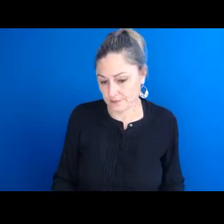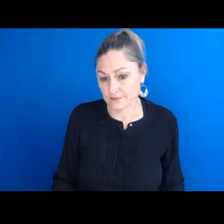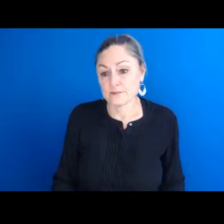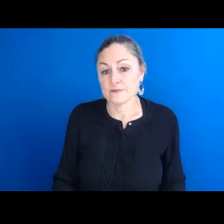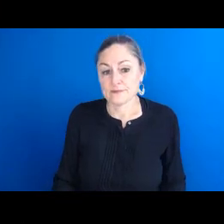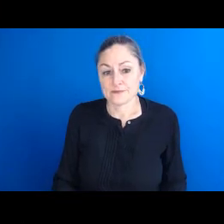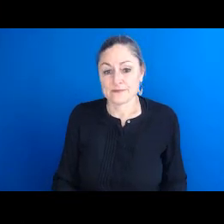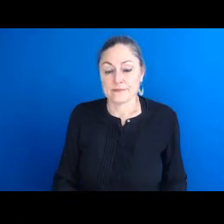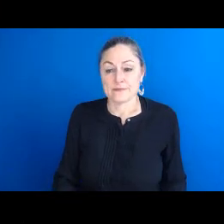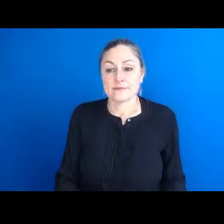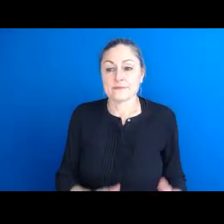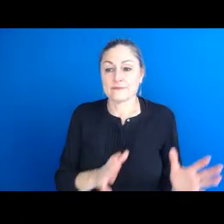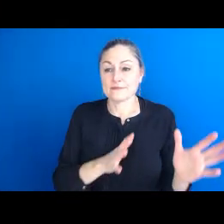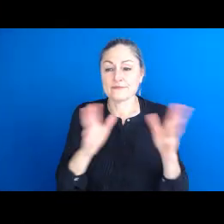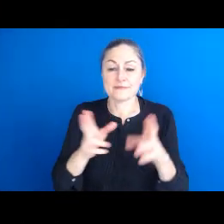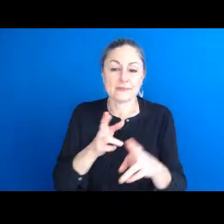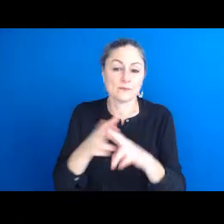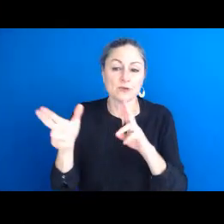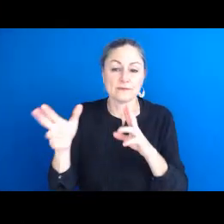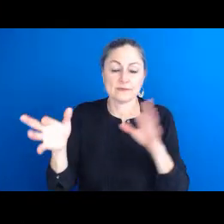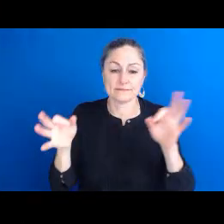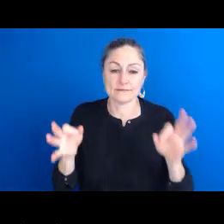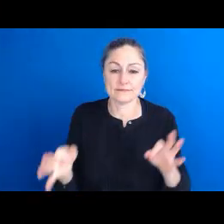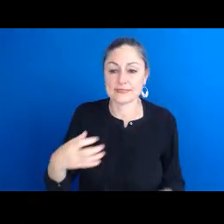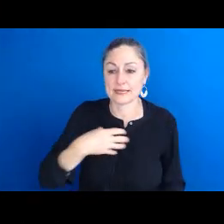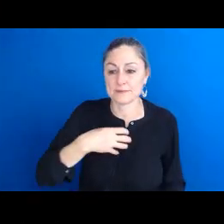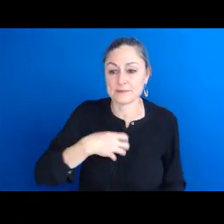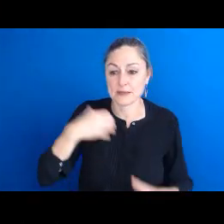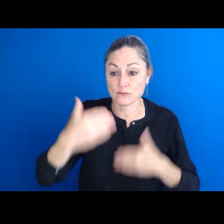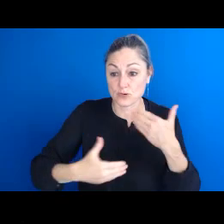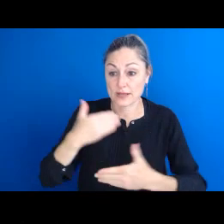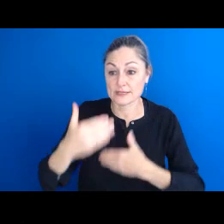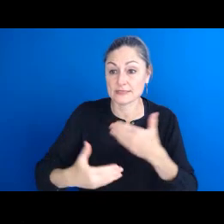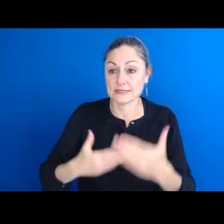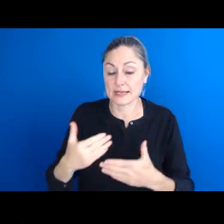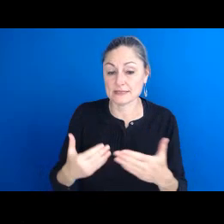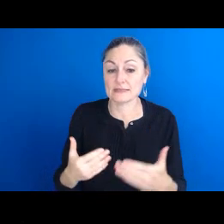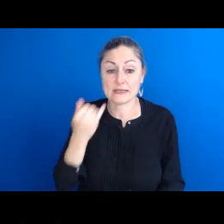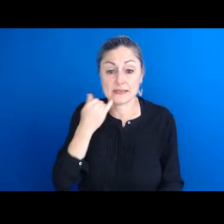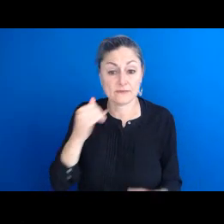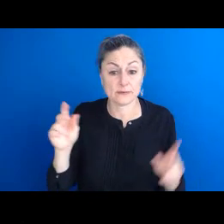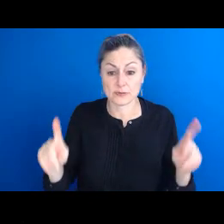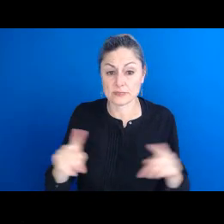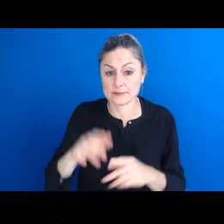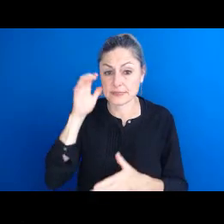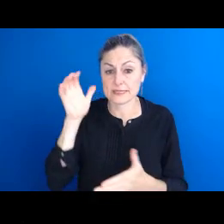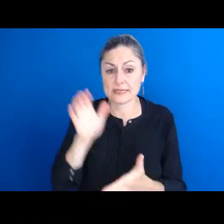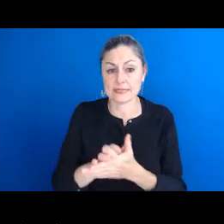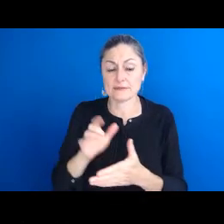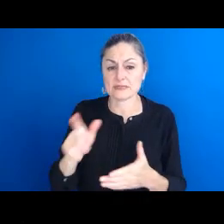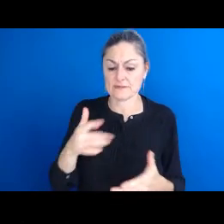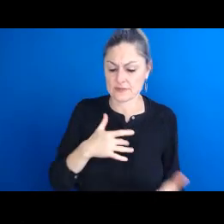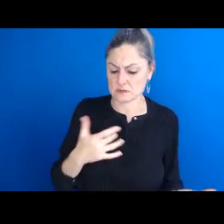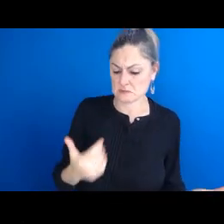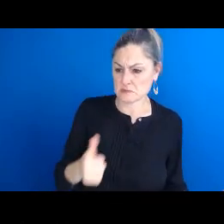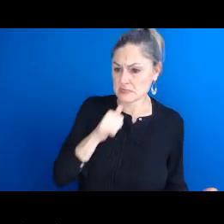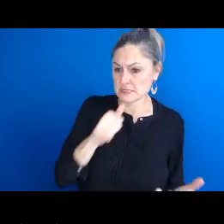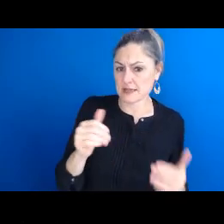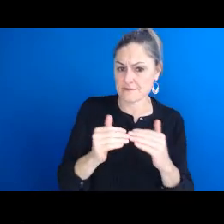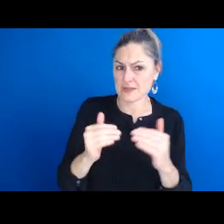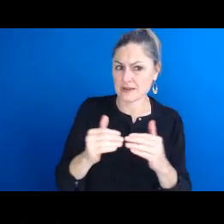All right, I'm going to briefly go over the complaint process at PHRC. If someone believes that they've been unfairly denied an